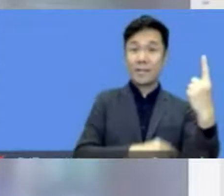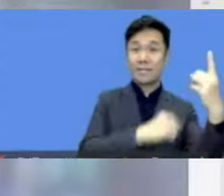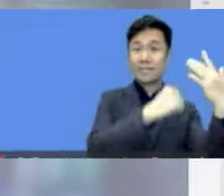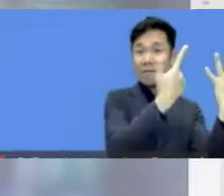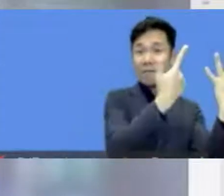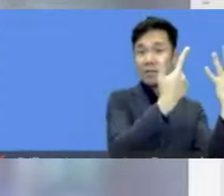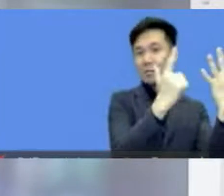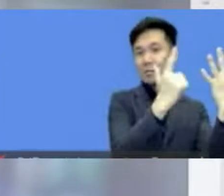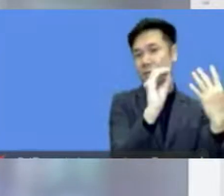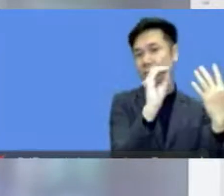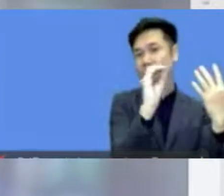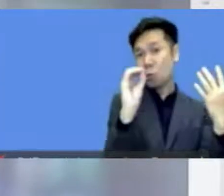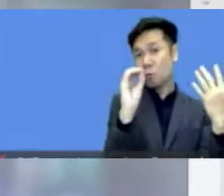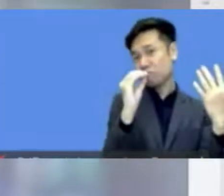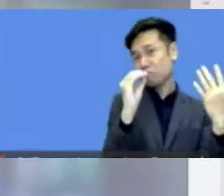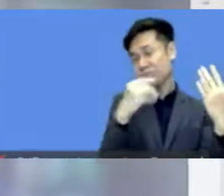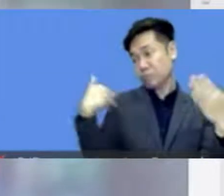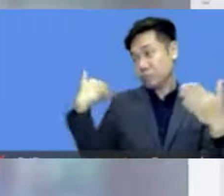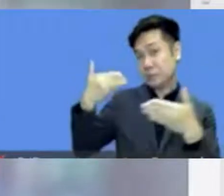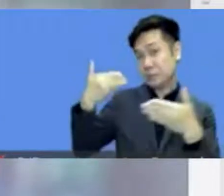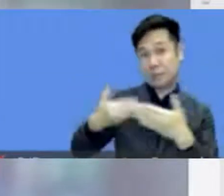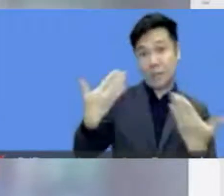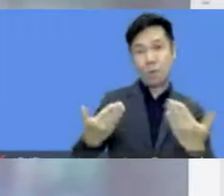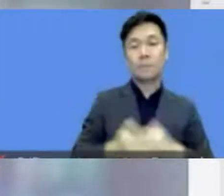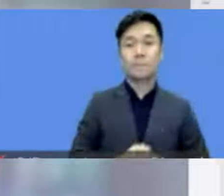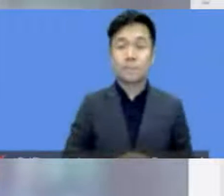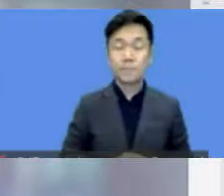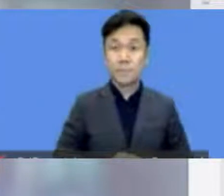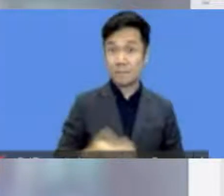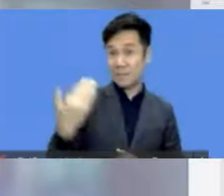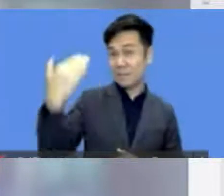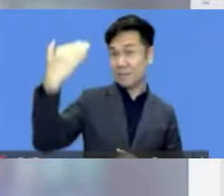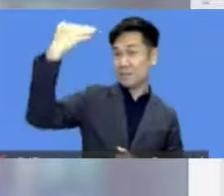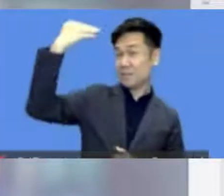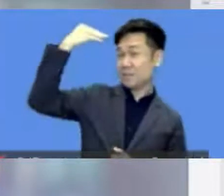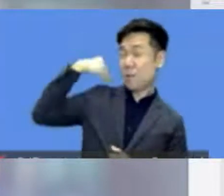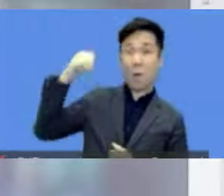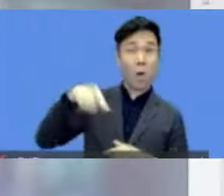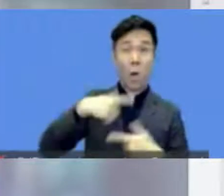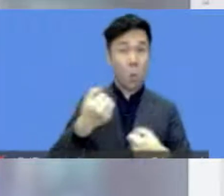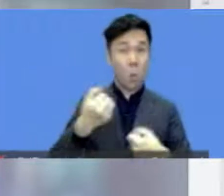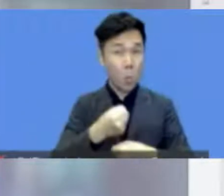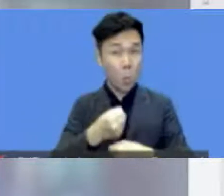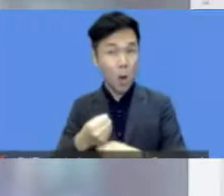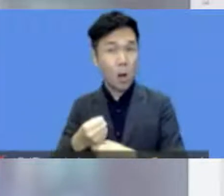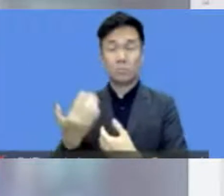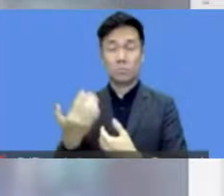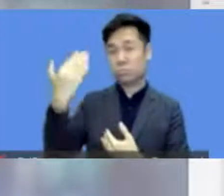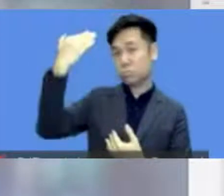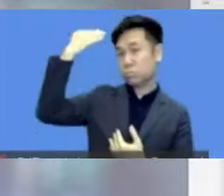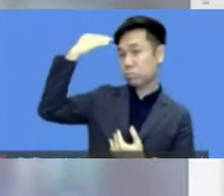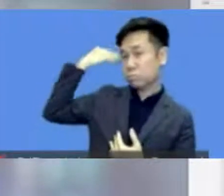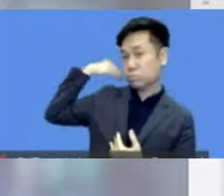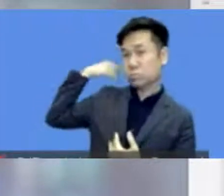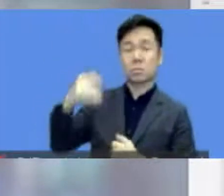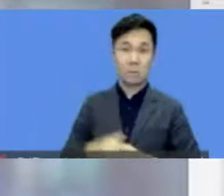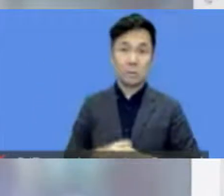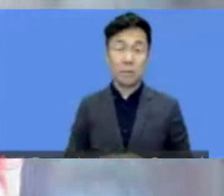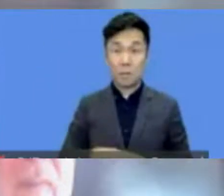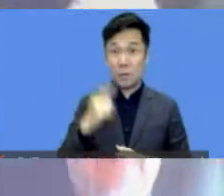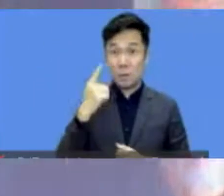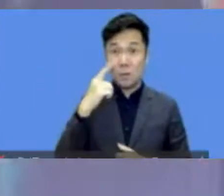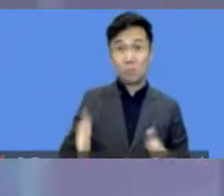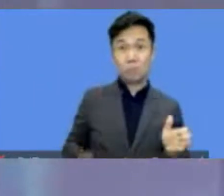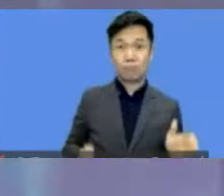now. So the workforce will continue to change as what the market demands. And, you know, automation